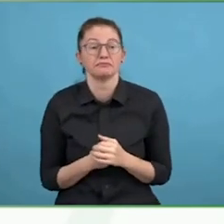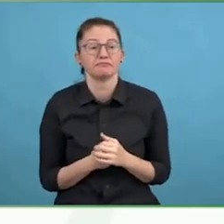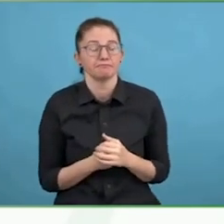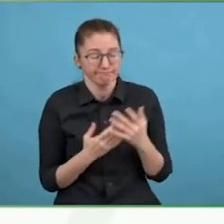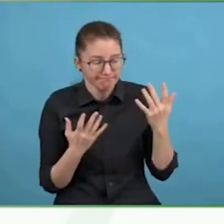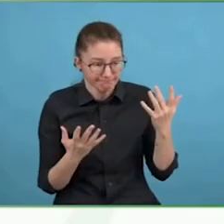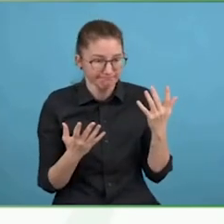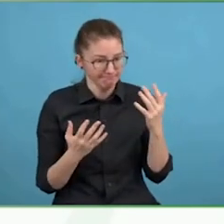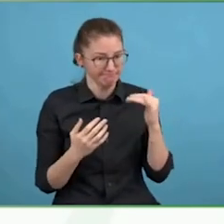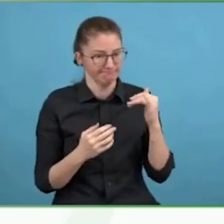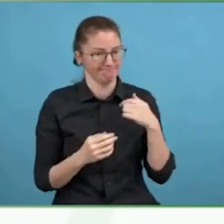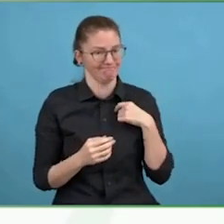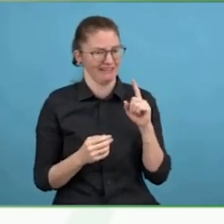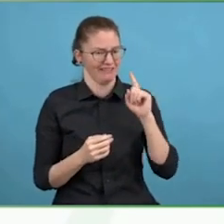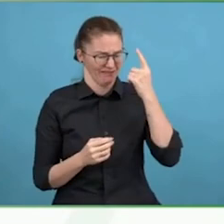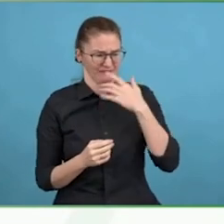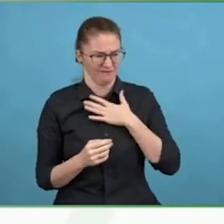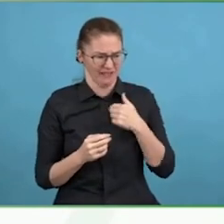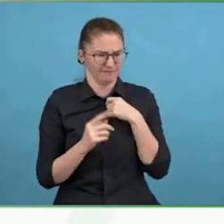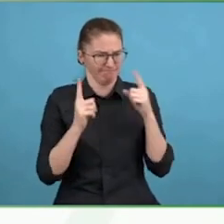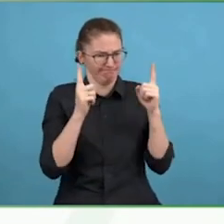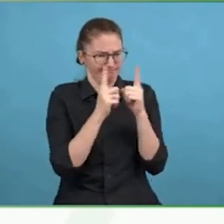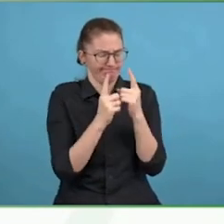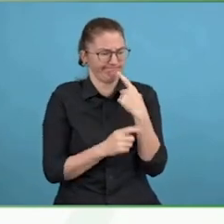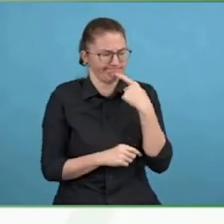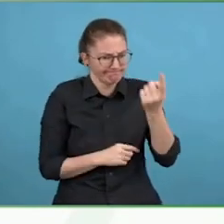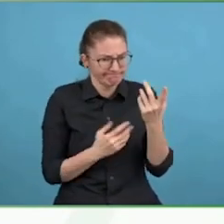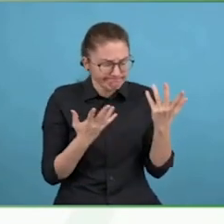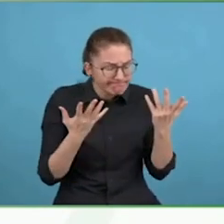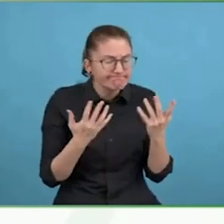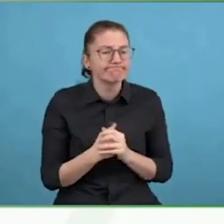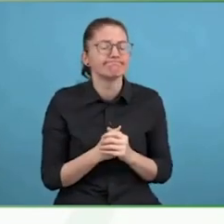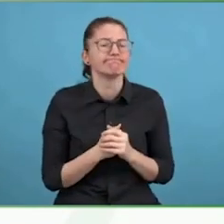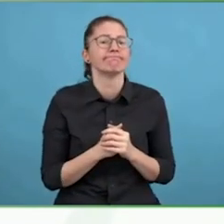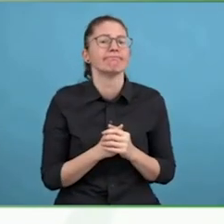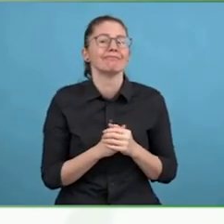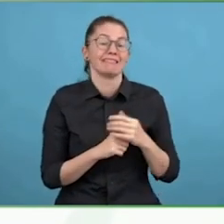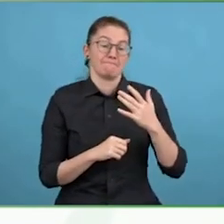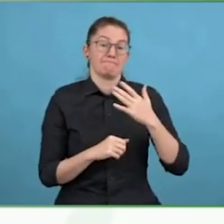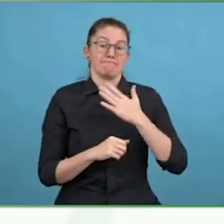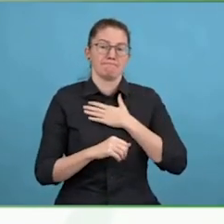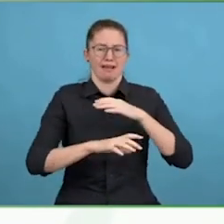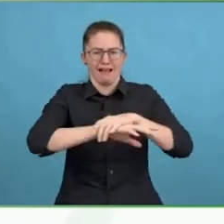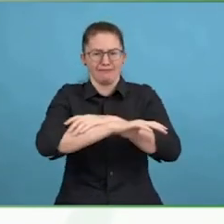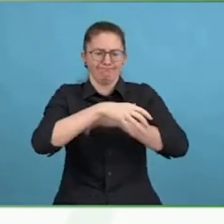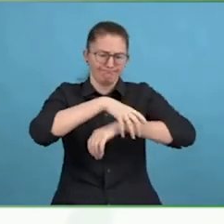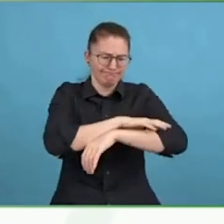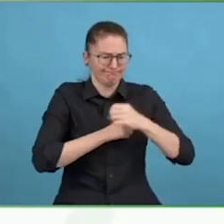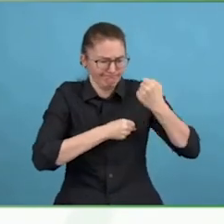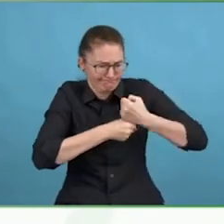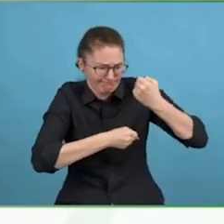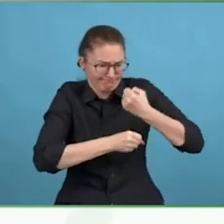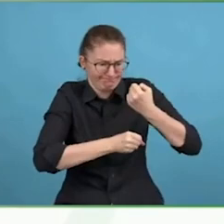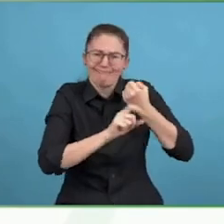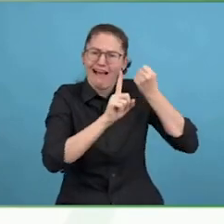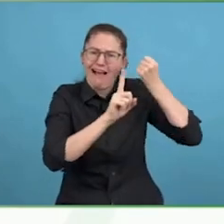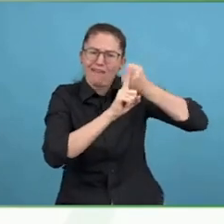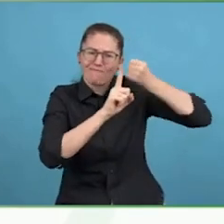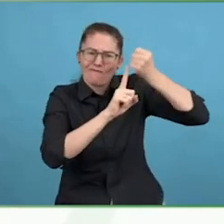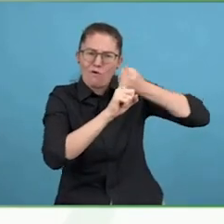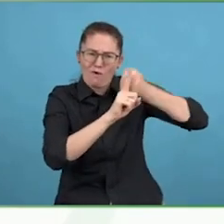Isfahan, which is one of the most important historical and tourist cities in Iran.